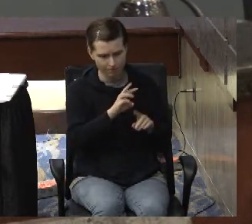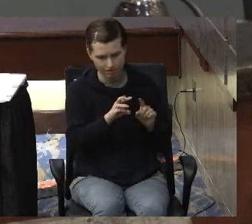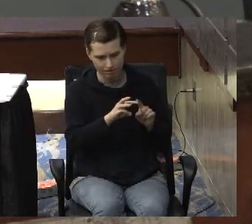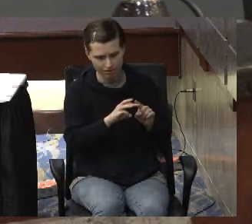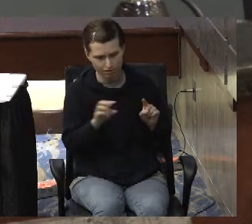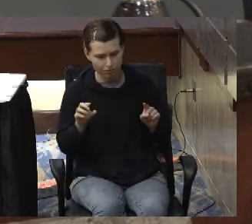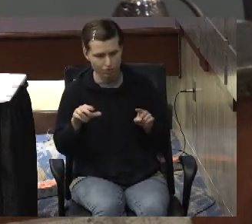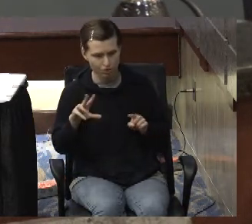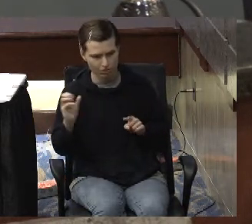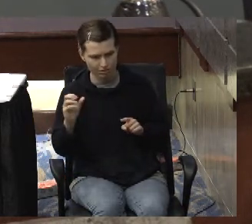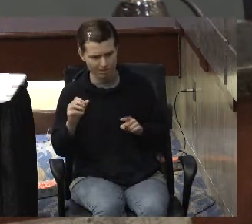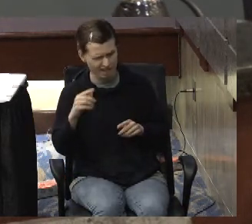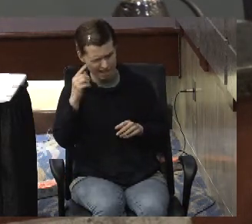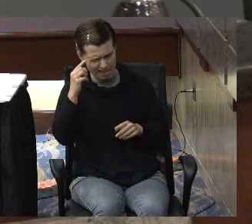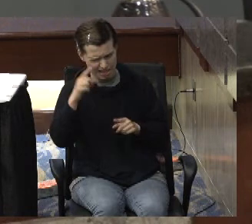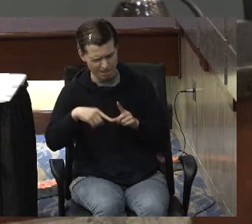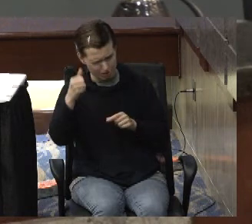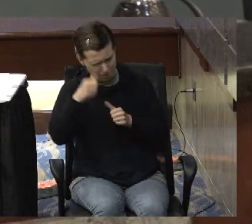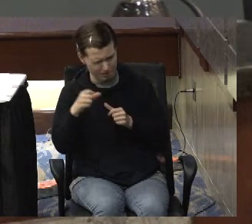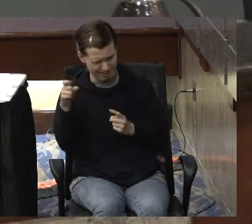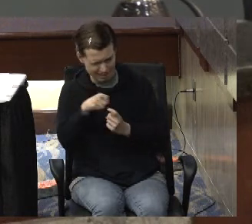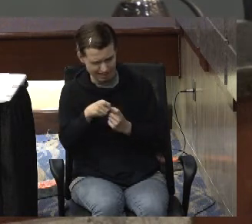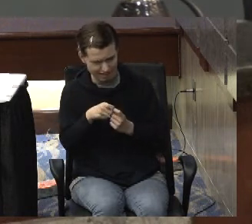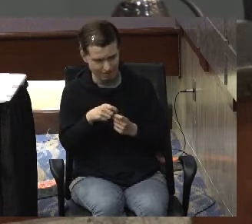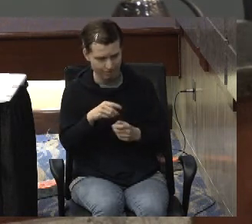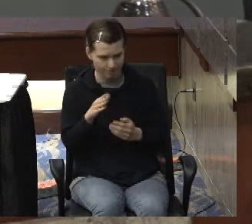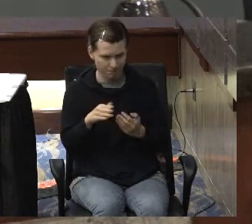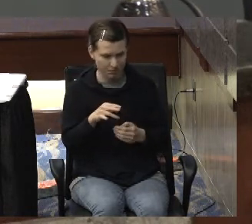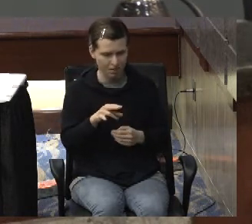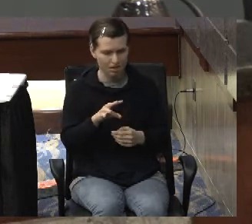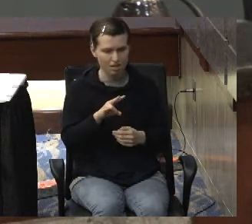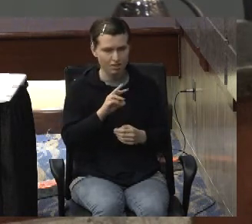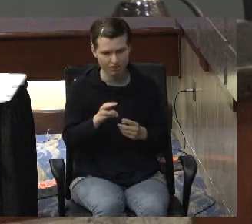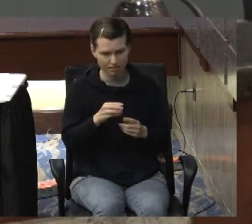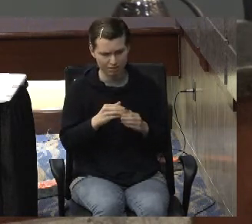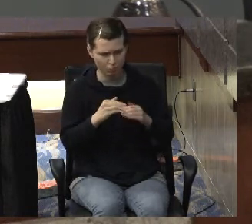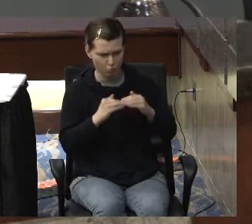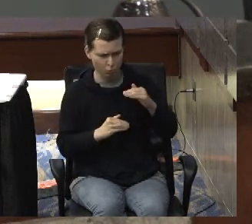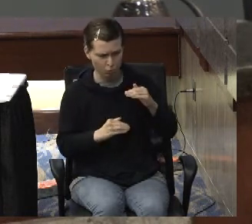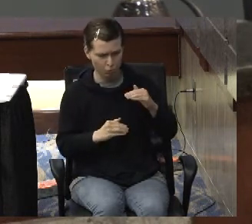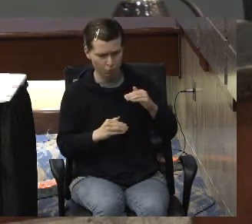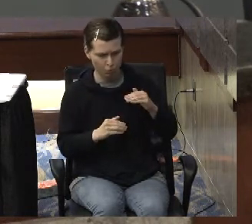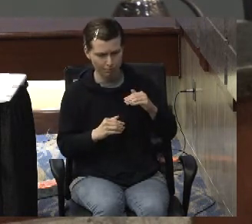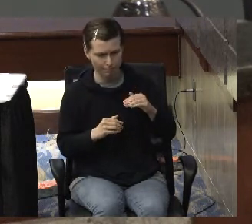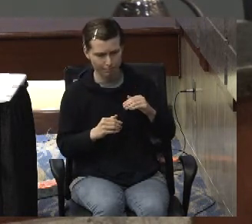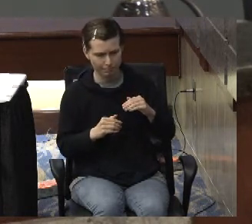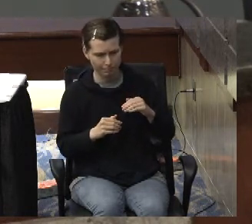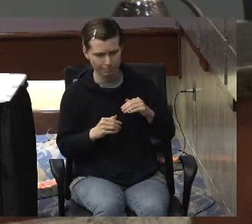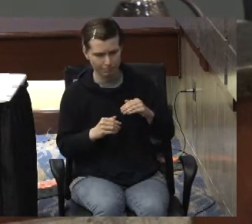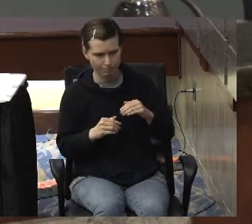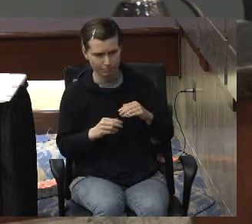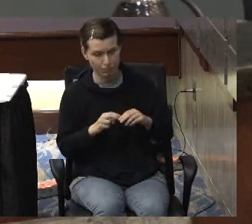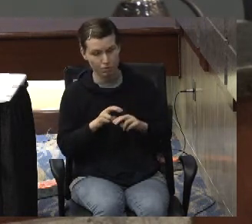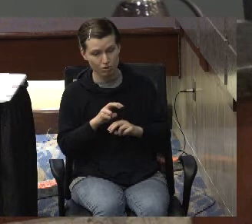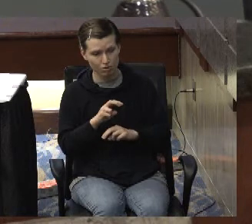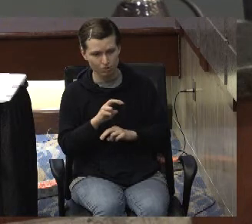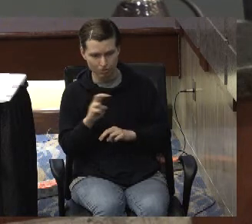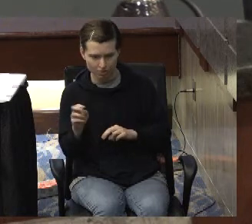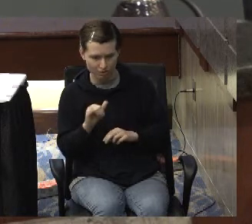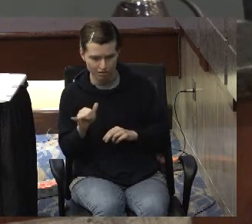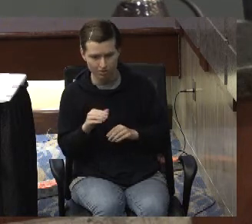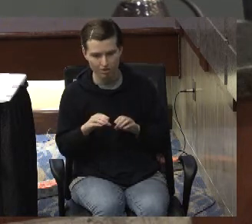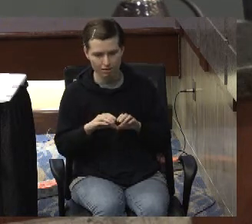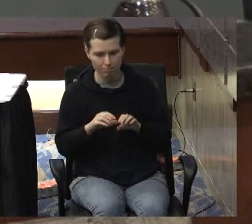can't remember the range exactly in the item, but it's 76 at the low and it's much higher on the high, is that we're not often following the same route. It's not